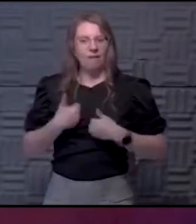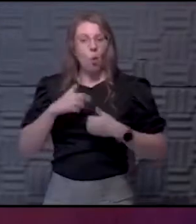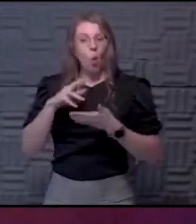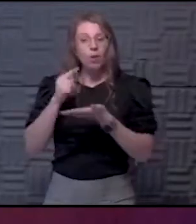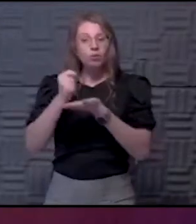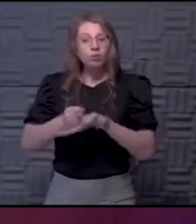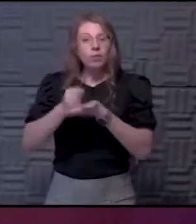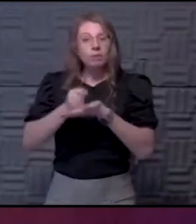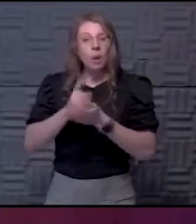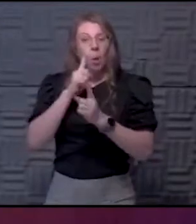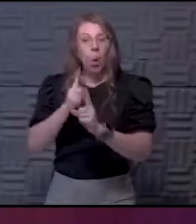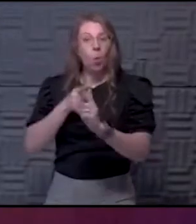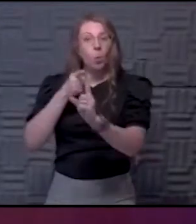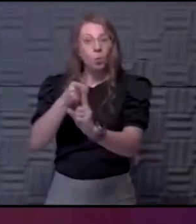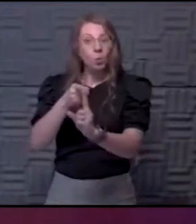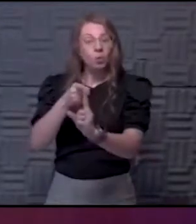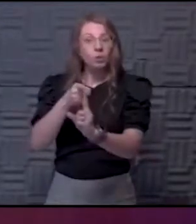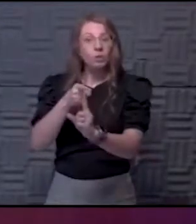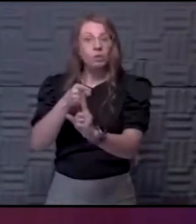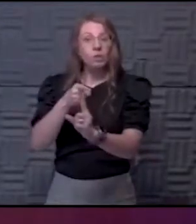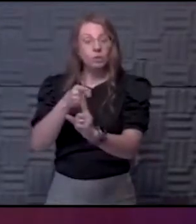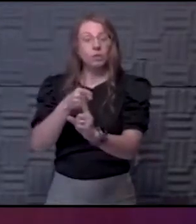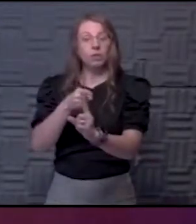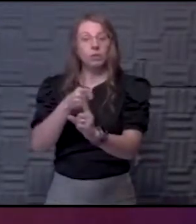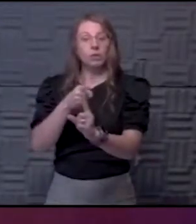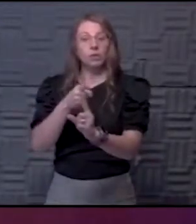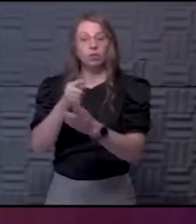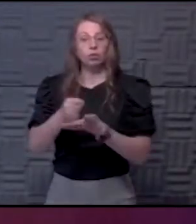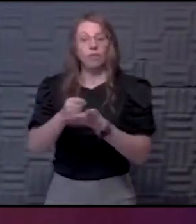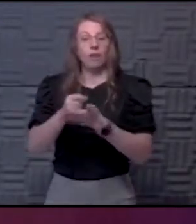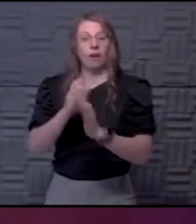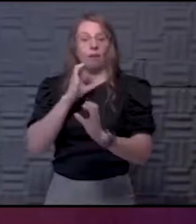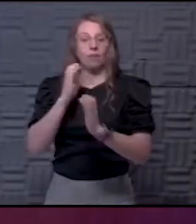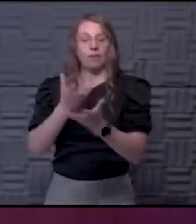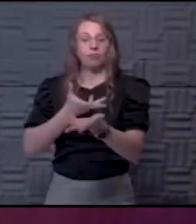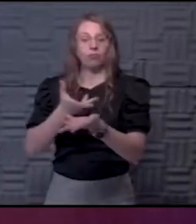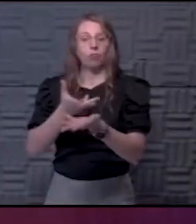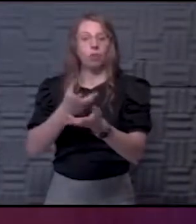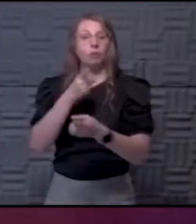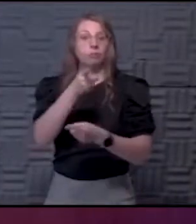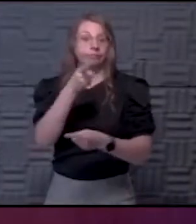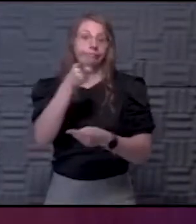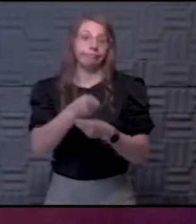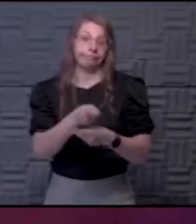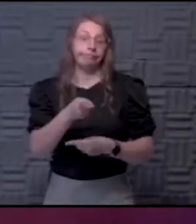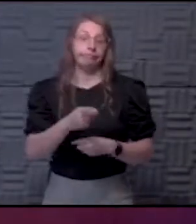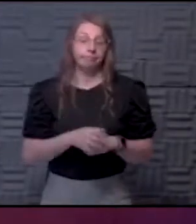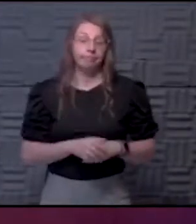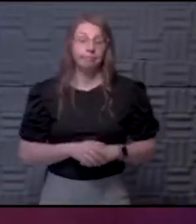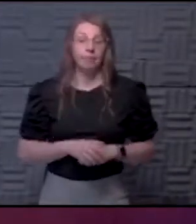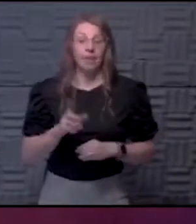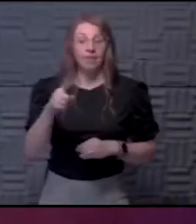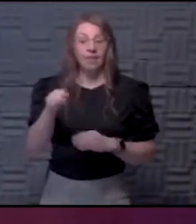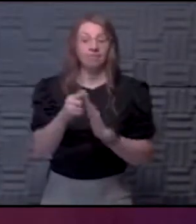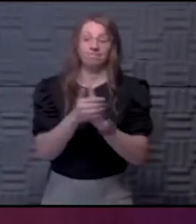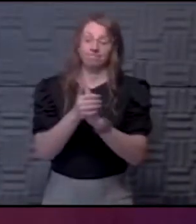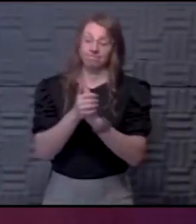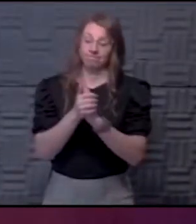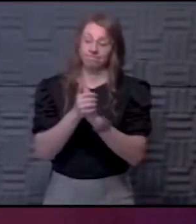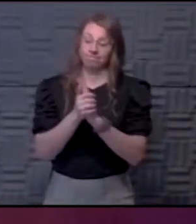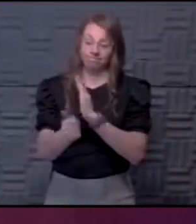treatment goals of treatment conversations. And you're right, they're very, very good